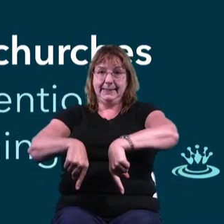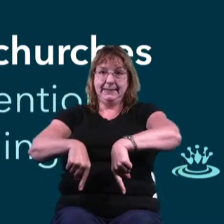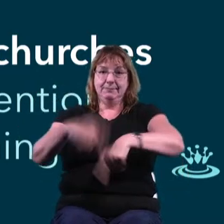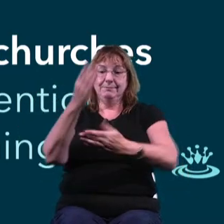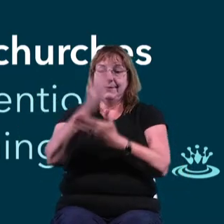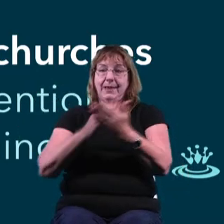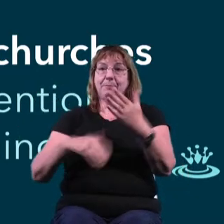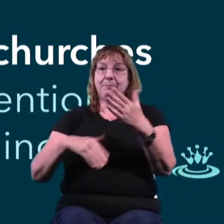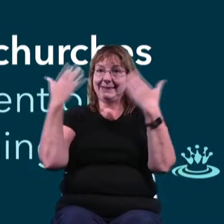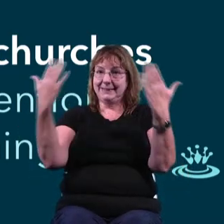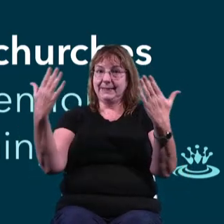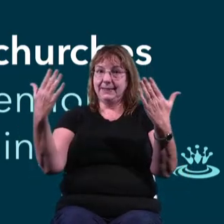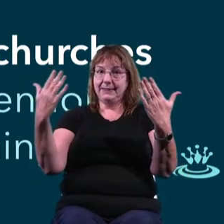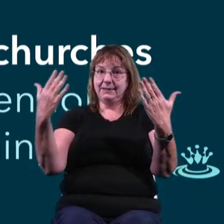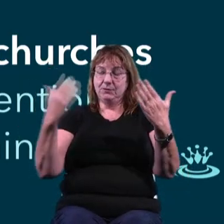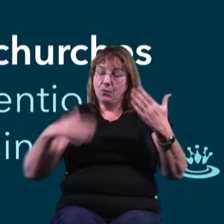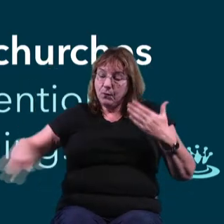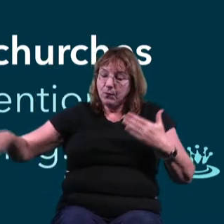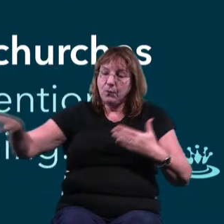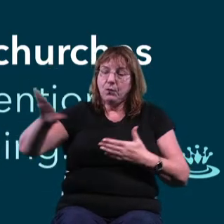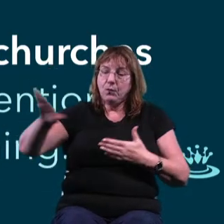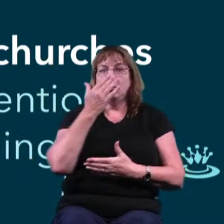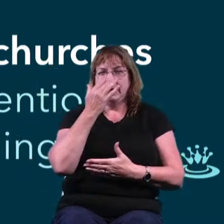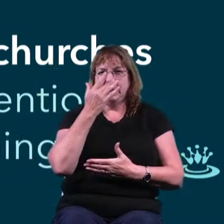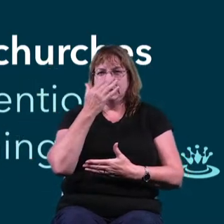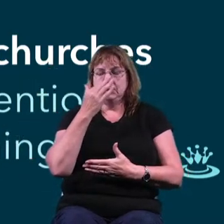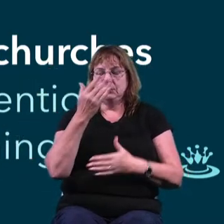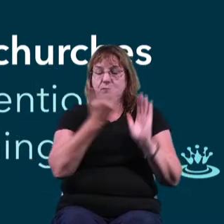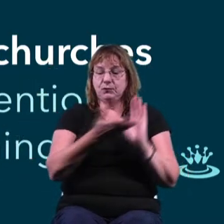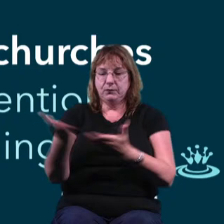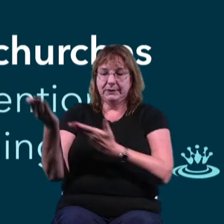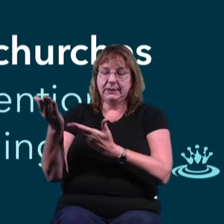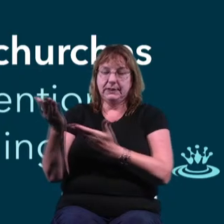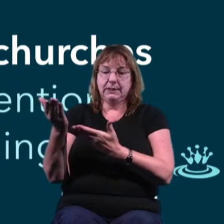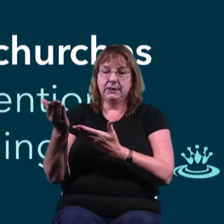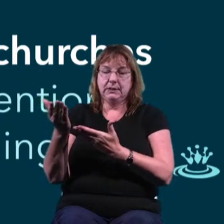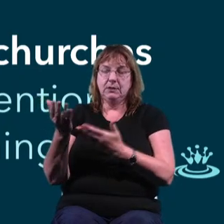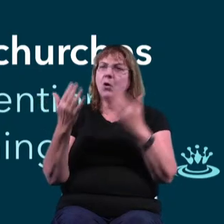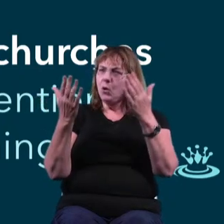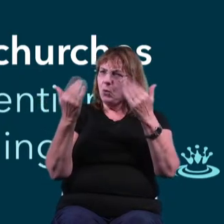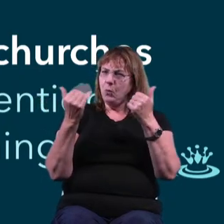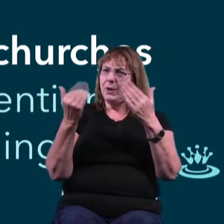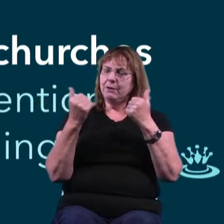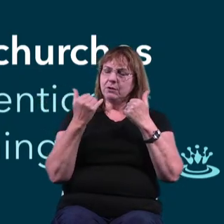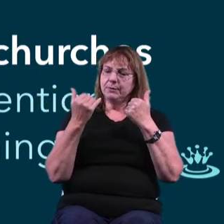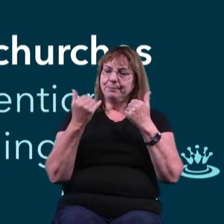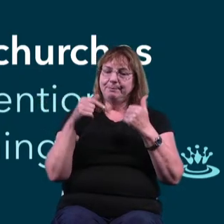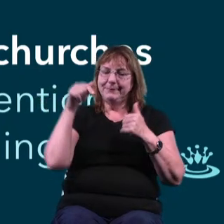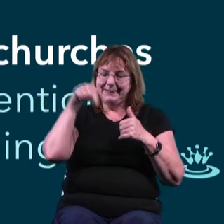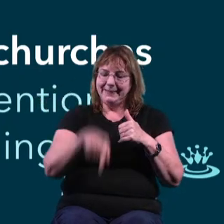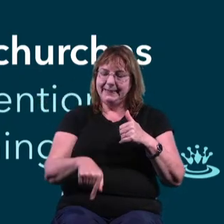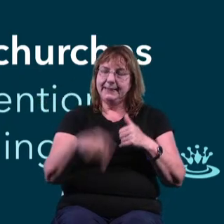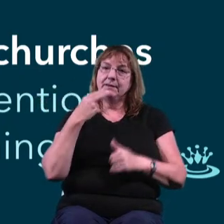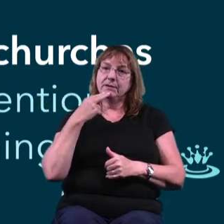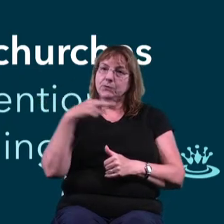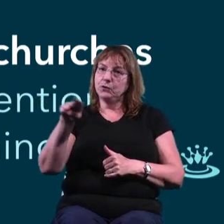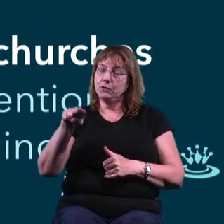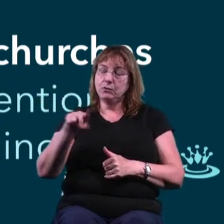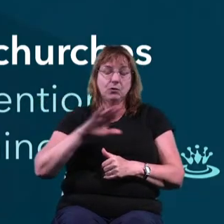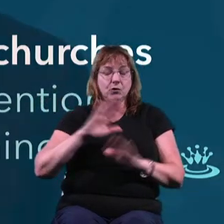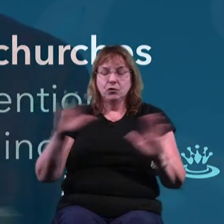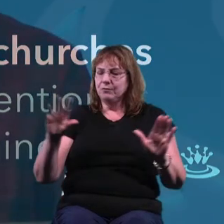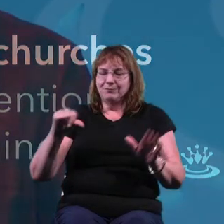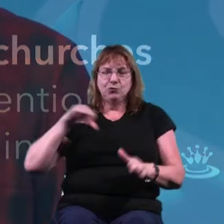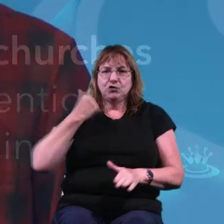the all-age service. I should have said earlier as well, the welcome reception tomorrow afternoon isn't just if it's your first